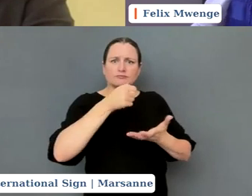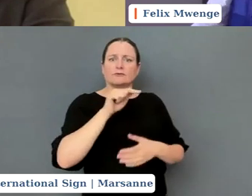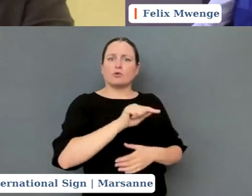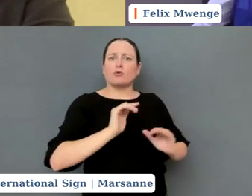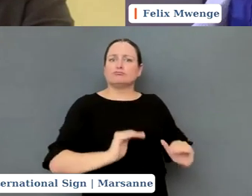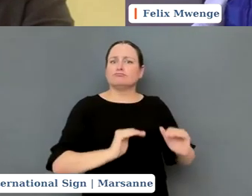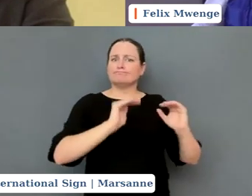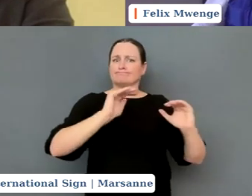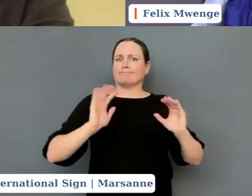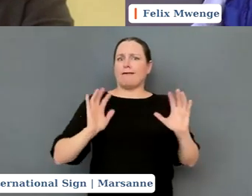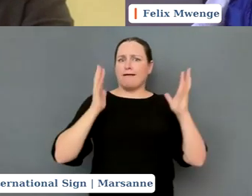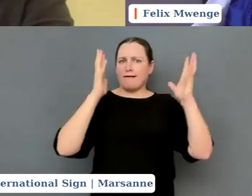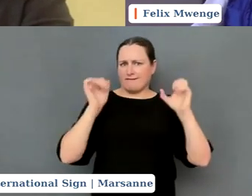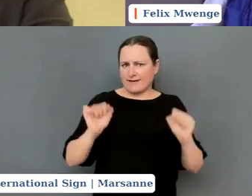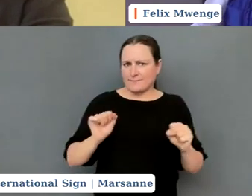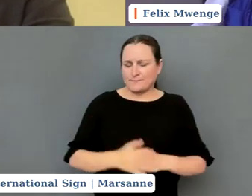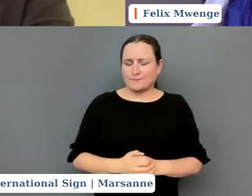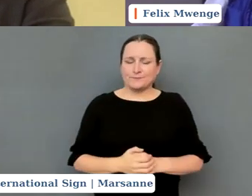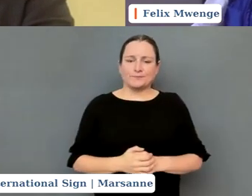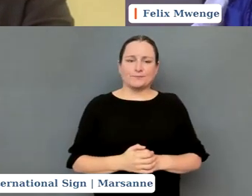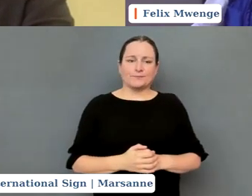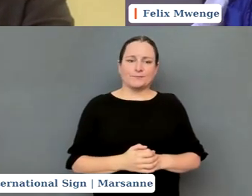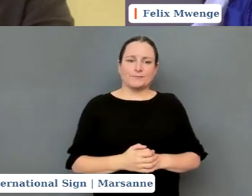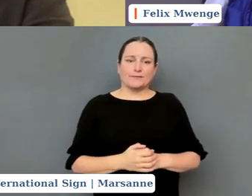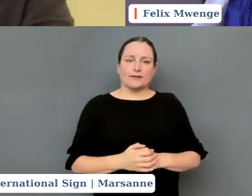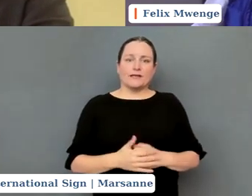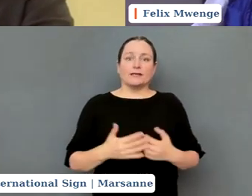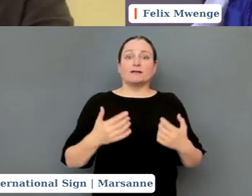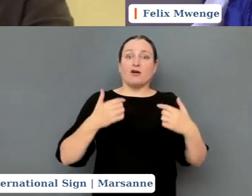So we have identified gender